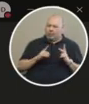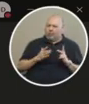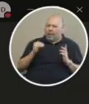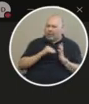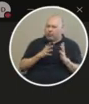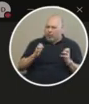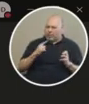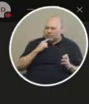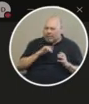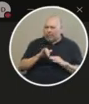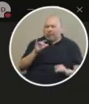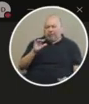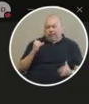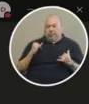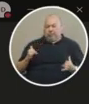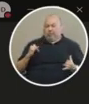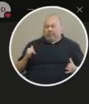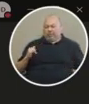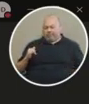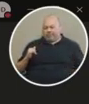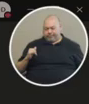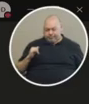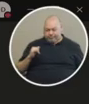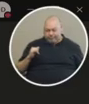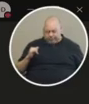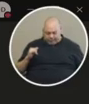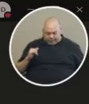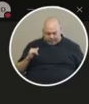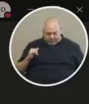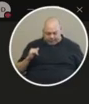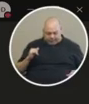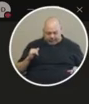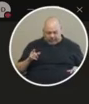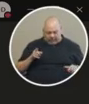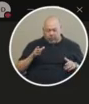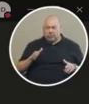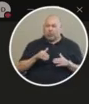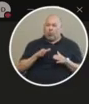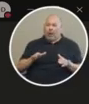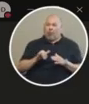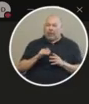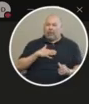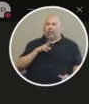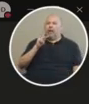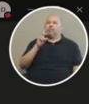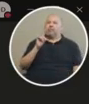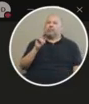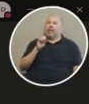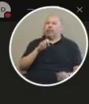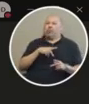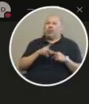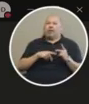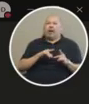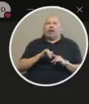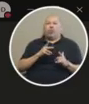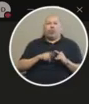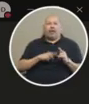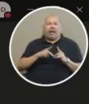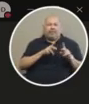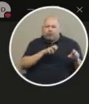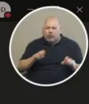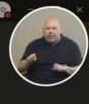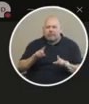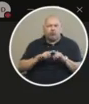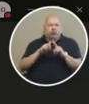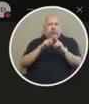guess just to wrap this one up, I guess if there's a way that we can get these updates about kind of what transfers or